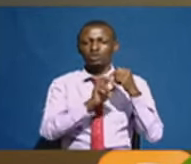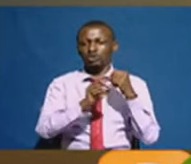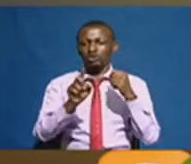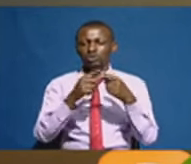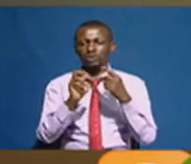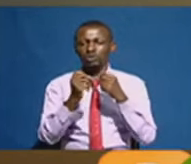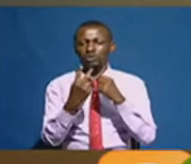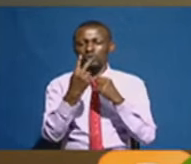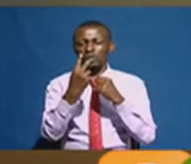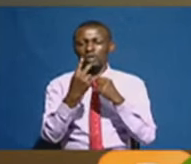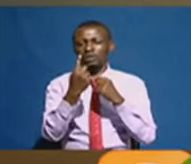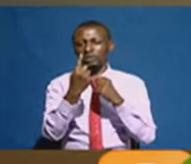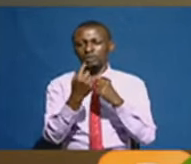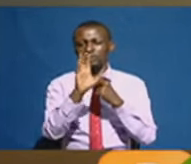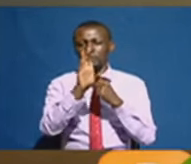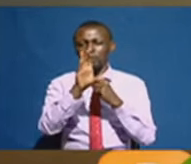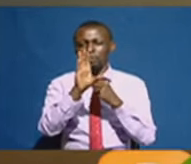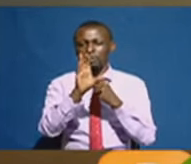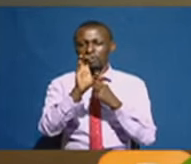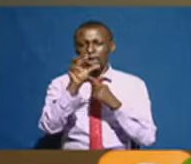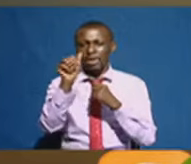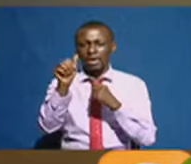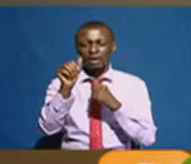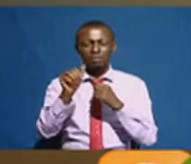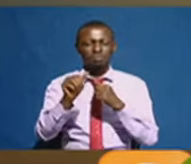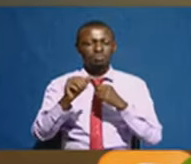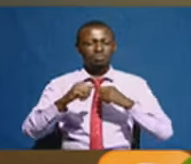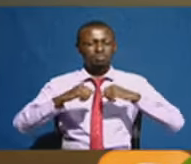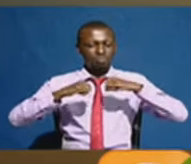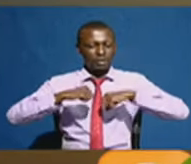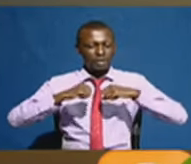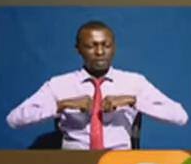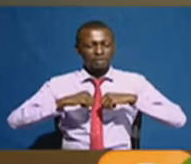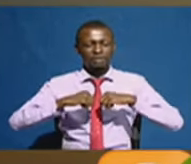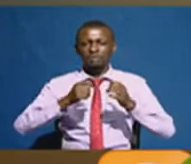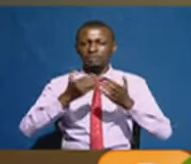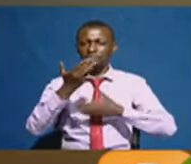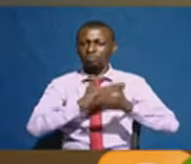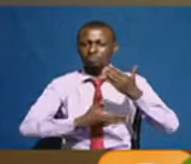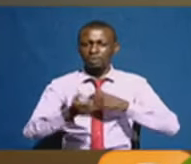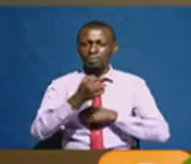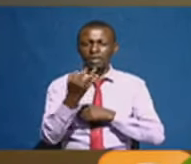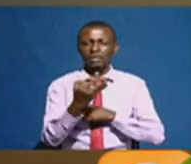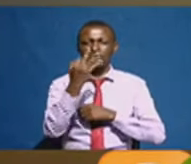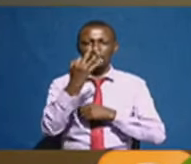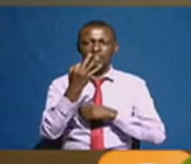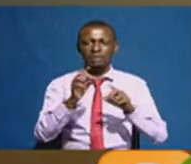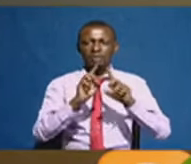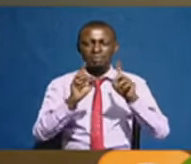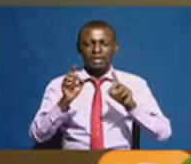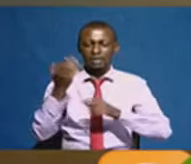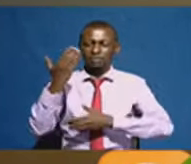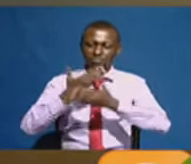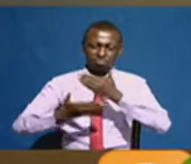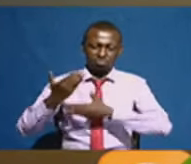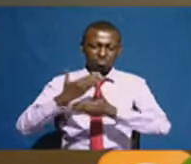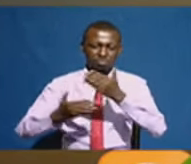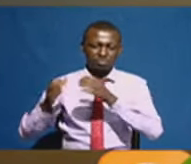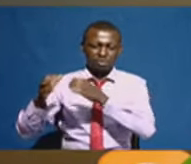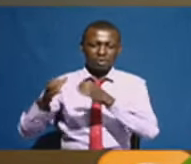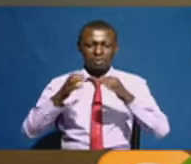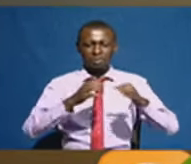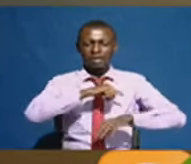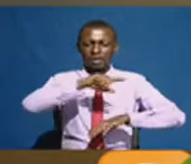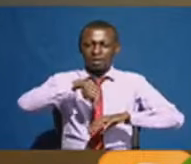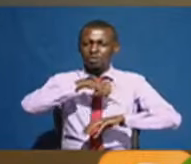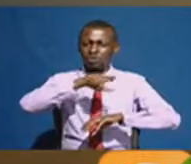3 months between March and June 2017. There was no duress whatsoever on either party. The negotiations had us endure long hours of